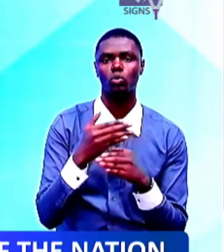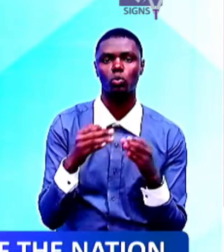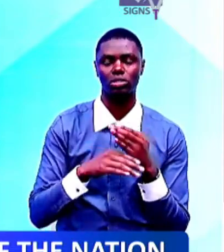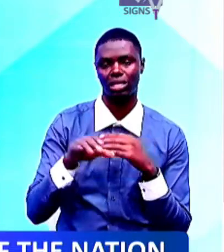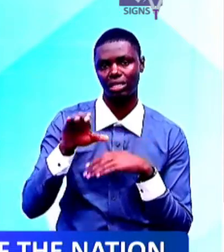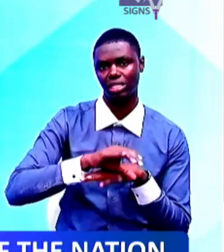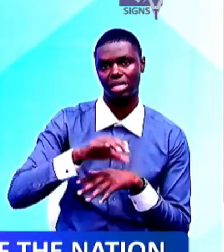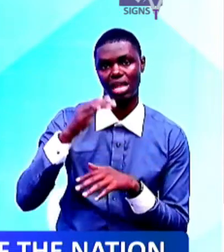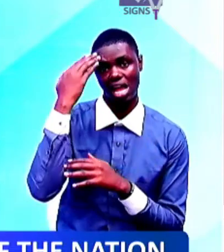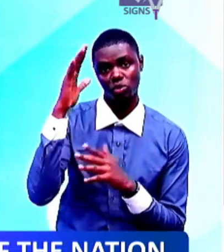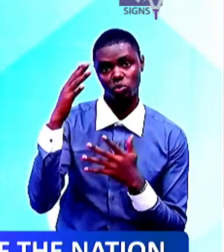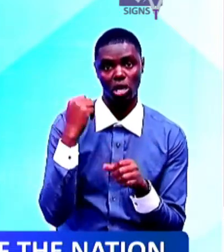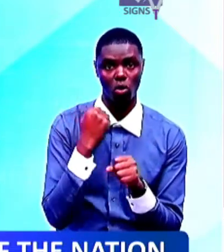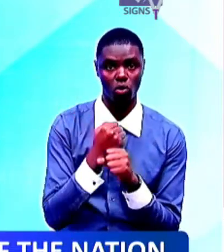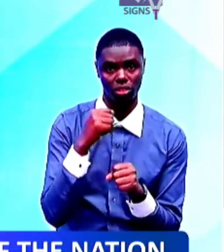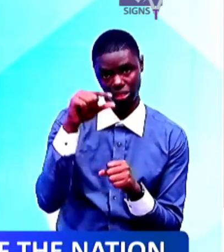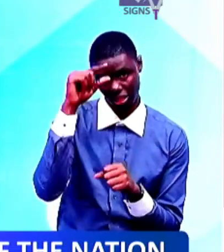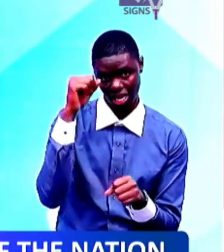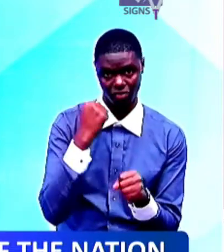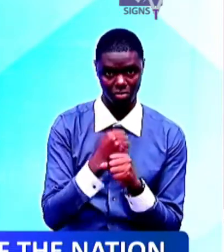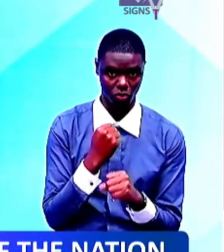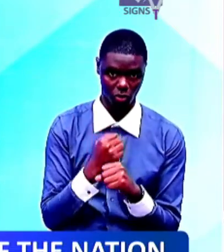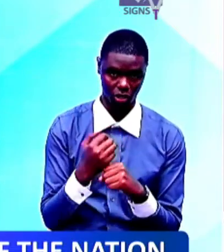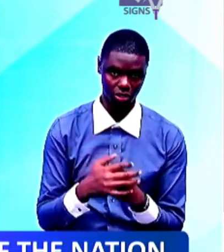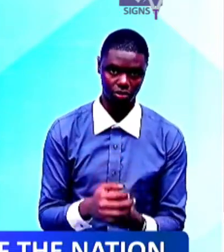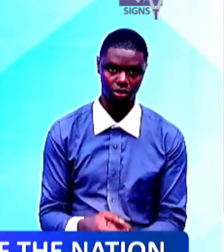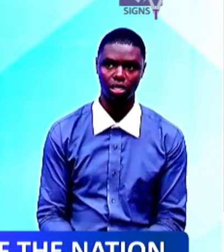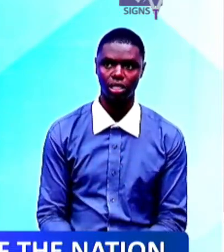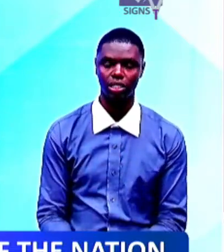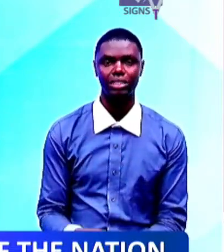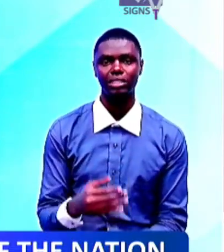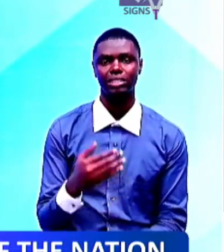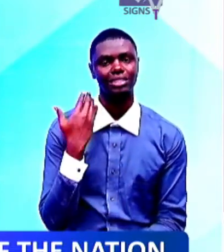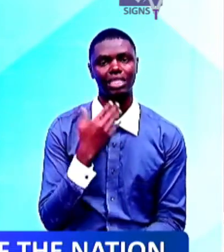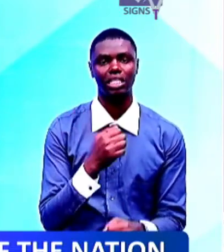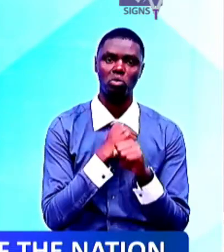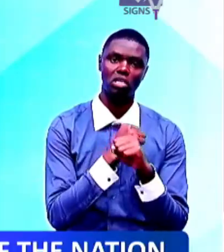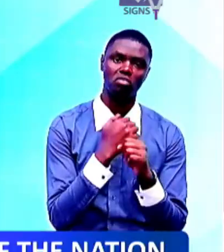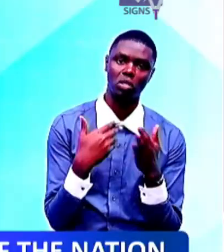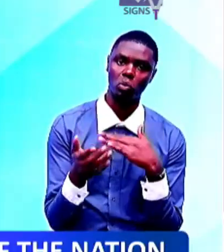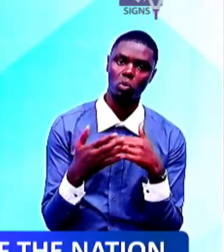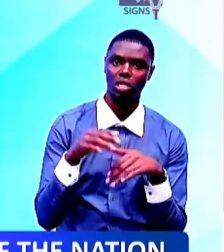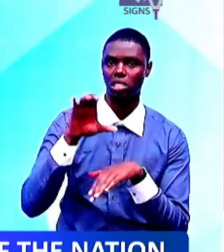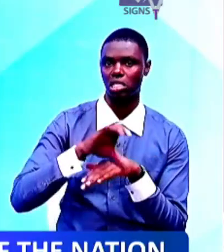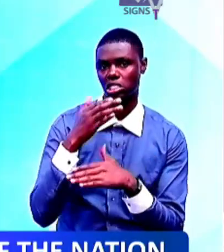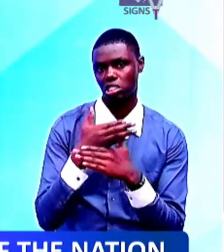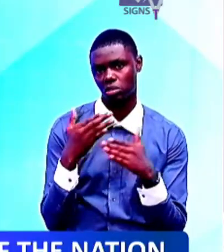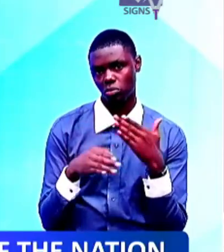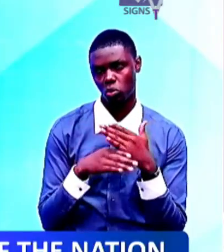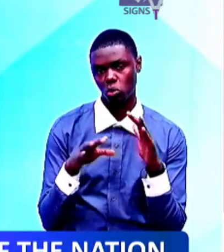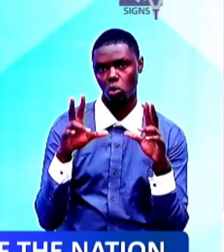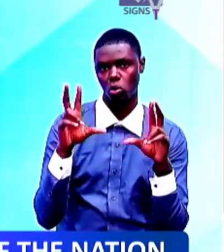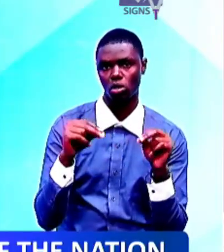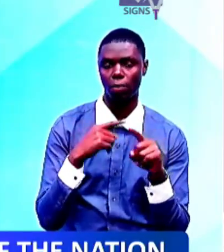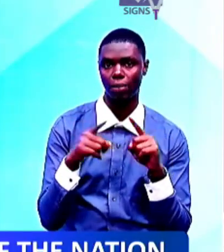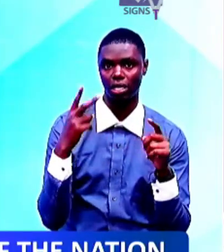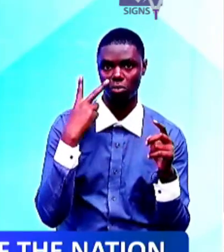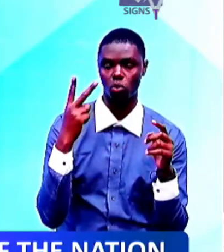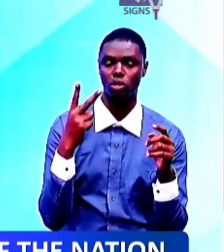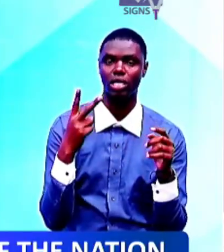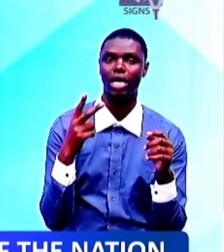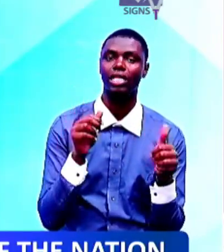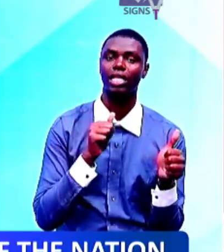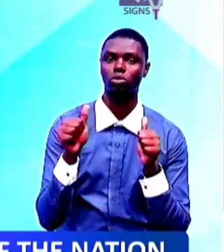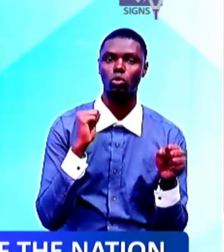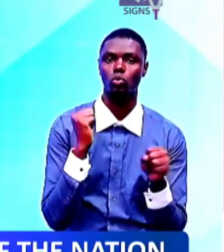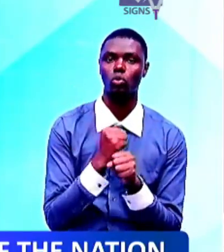when we don't know how government works. All right? I don't want to defend whether the church will be built or not, but I'm looking at that administratively. You can't do that.